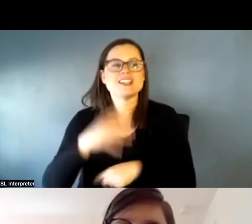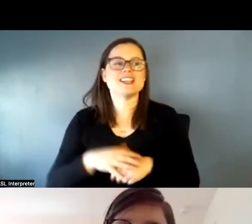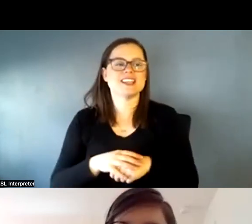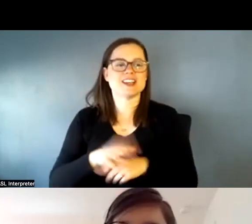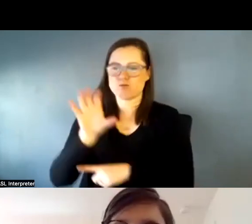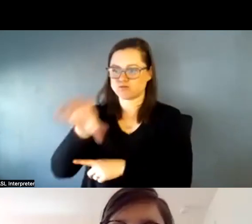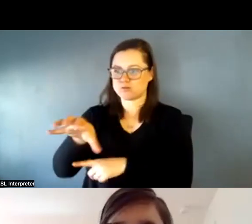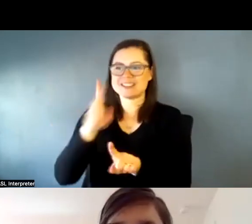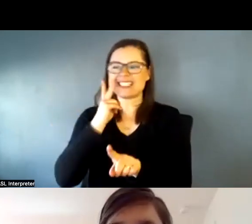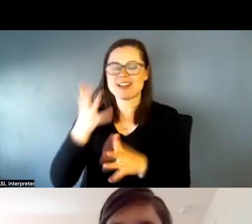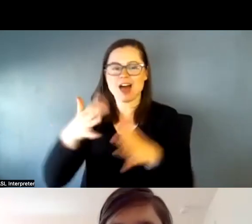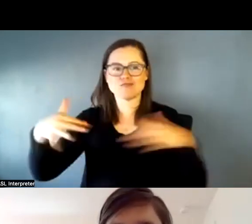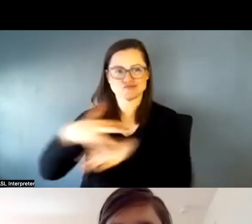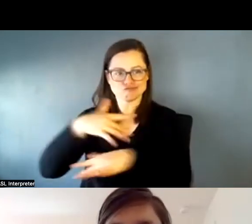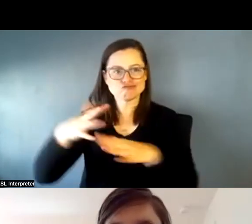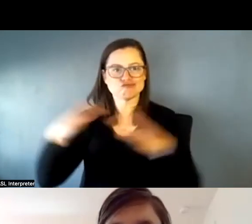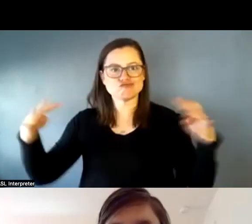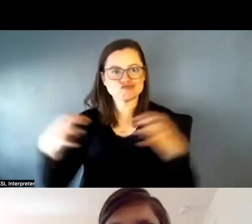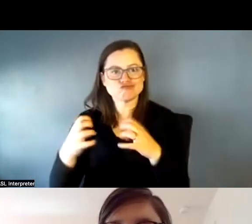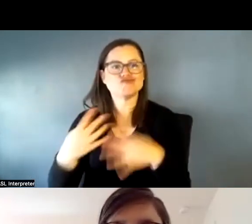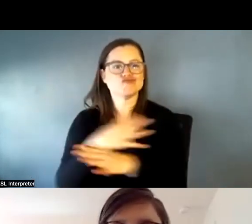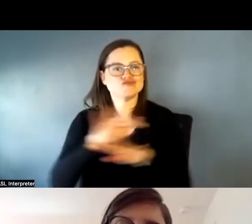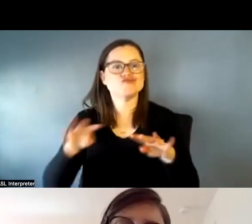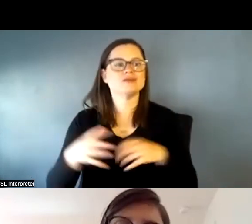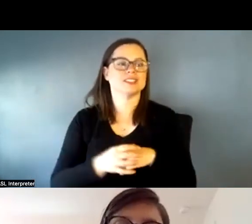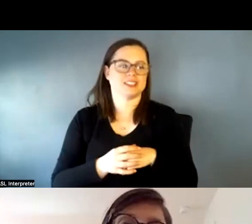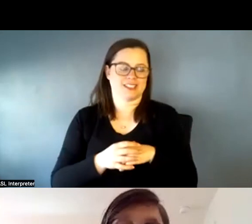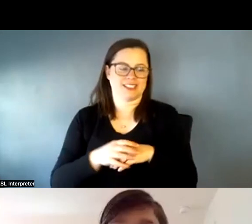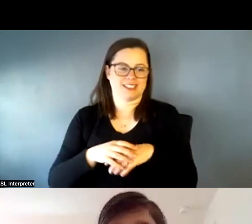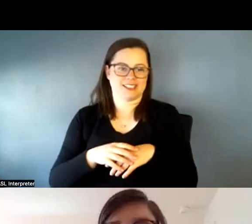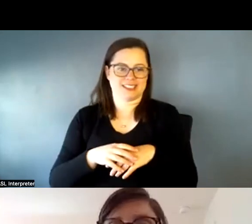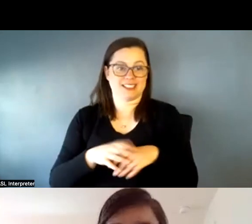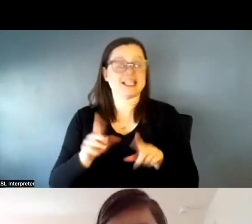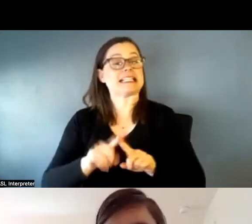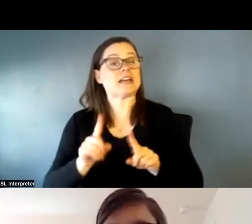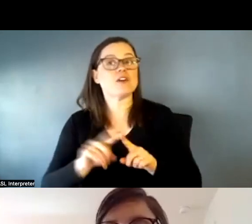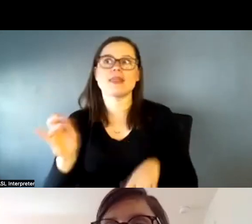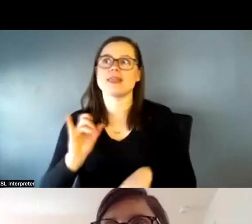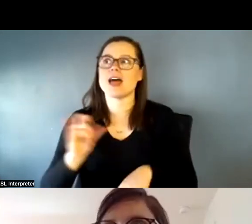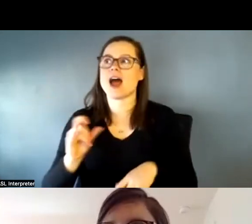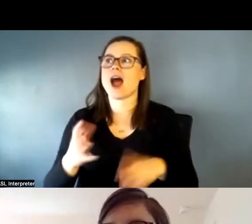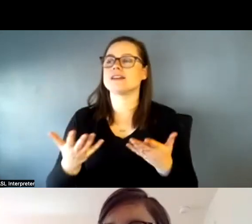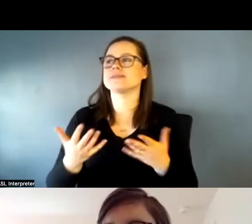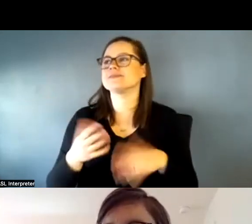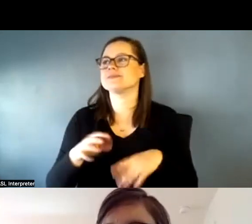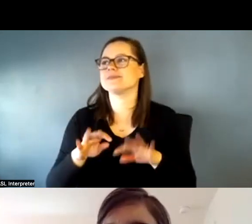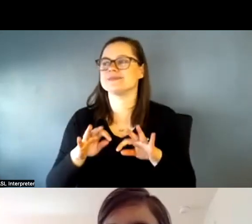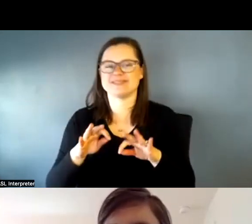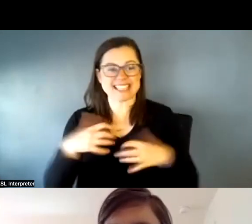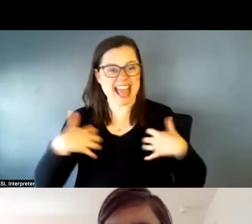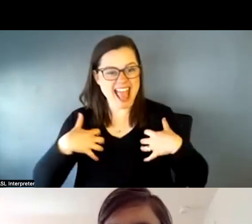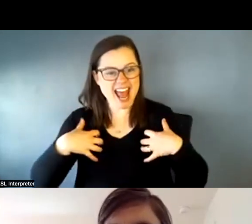movement and for kind of reproduction of